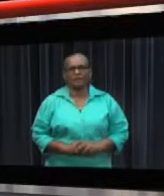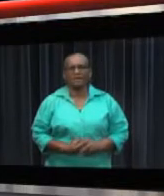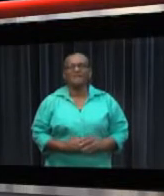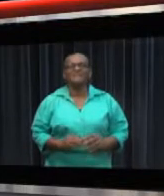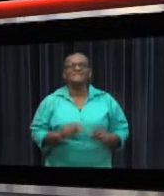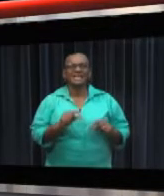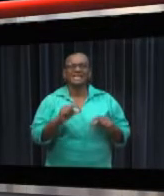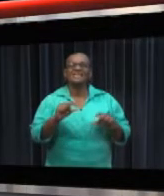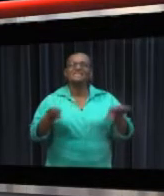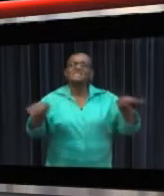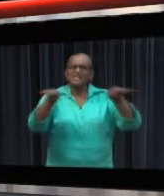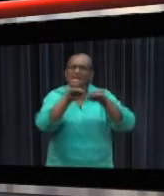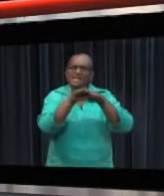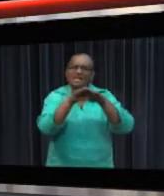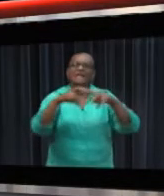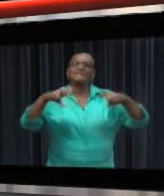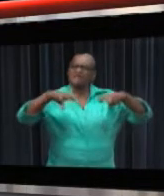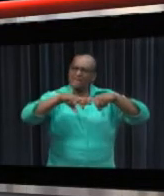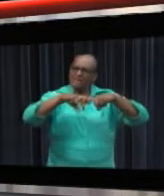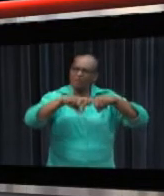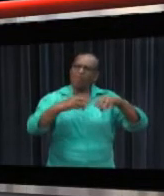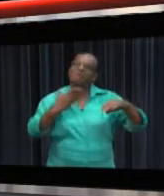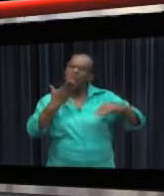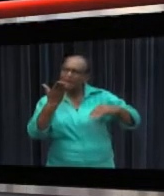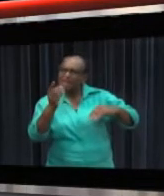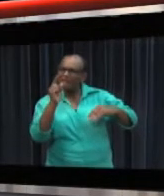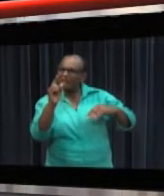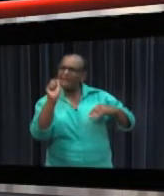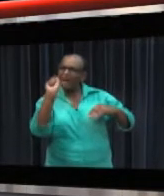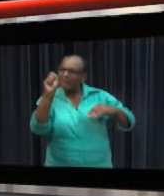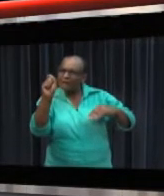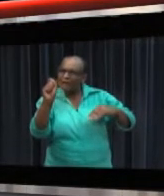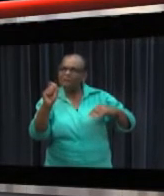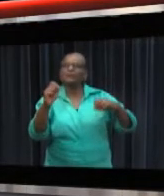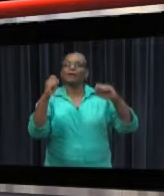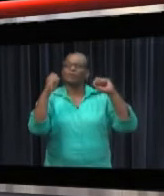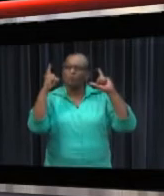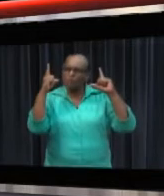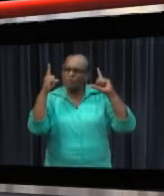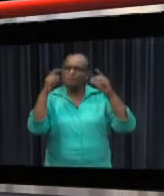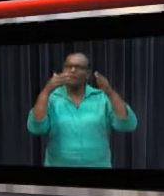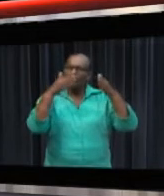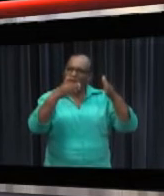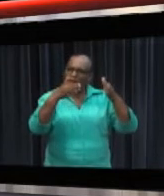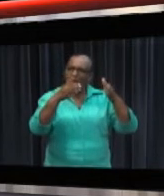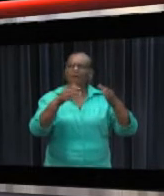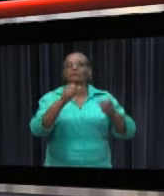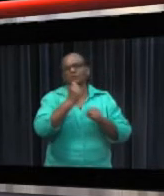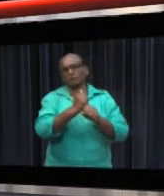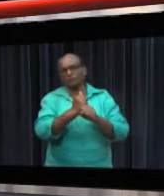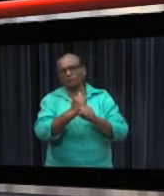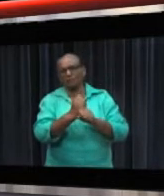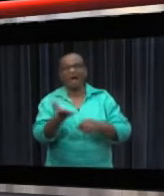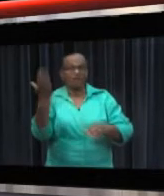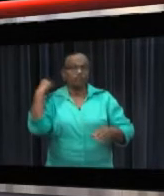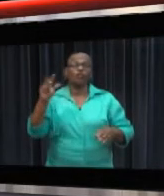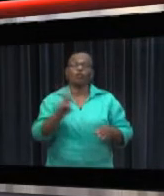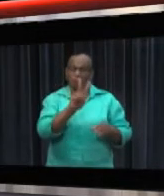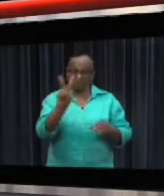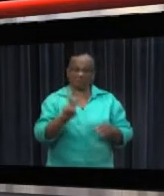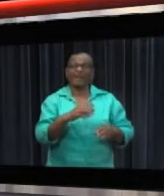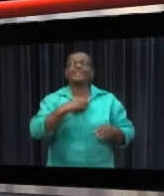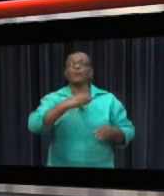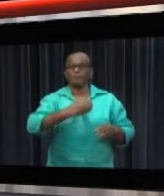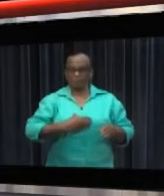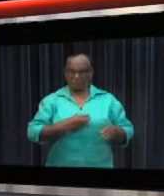The gender and sexuality issue is one that needs attention and awareness. Last Friday,